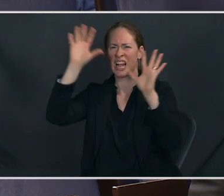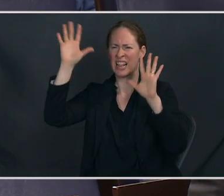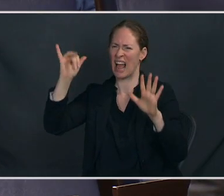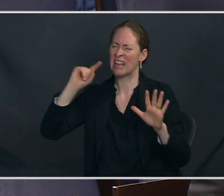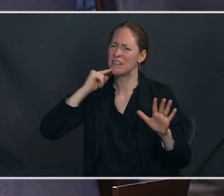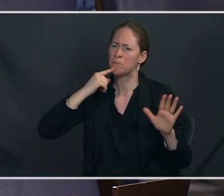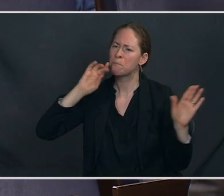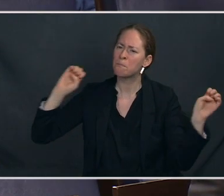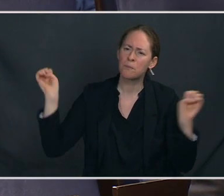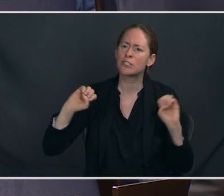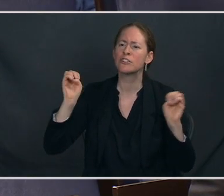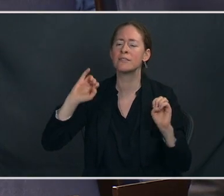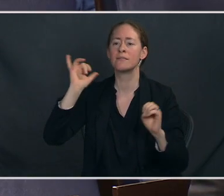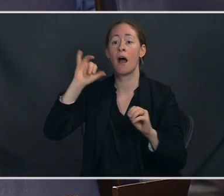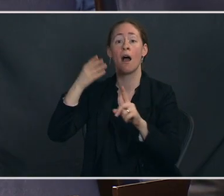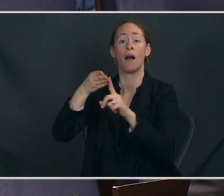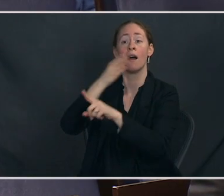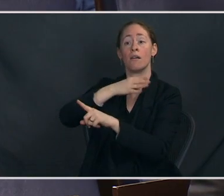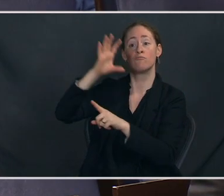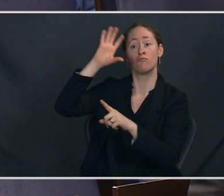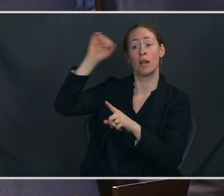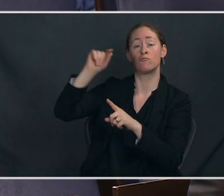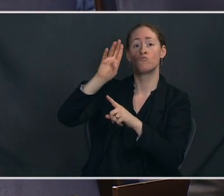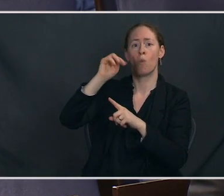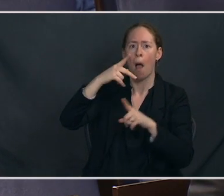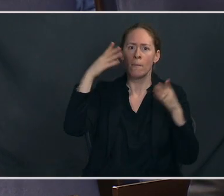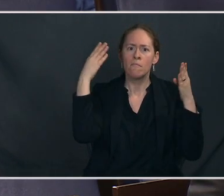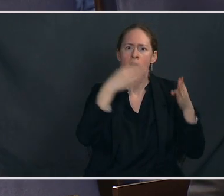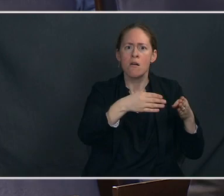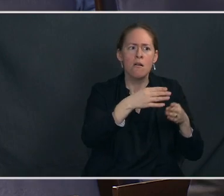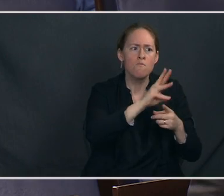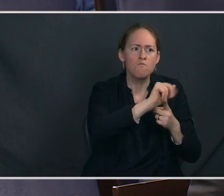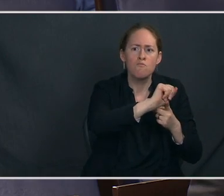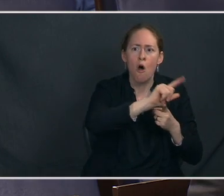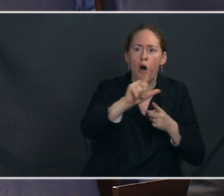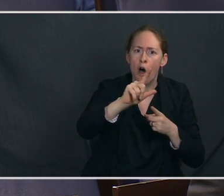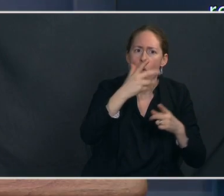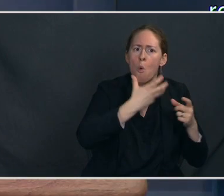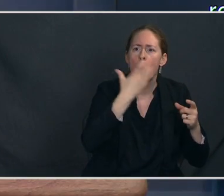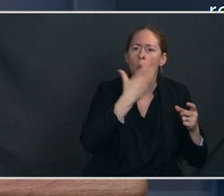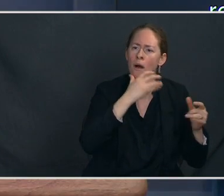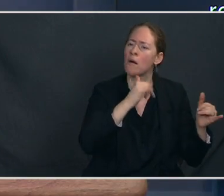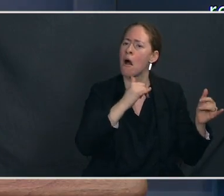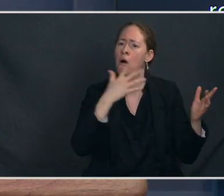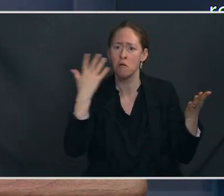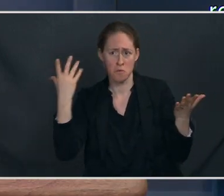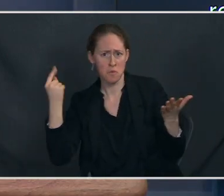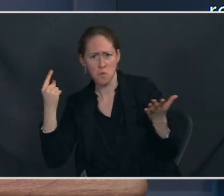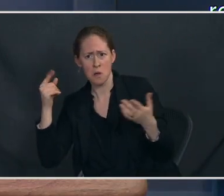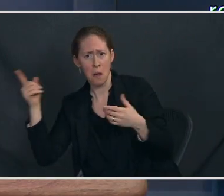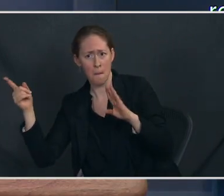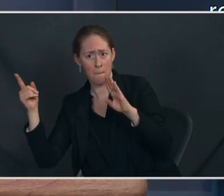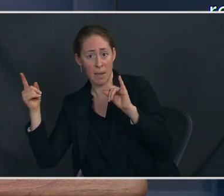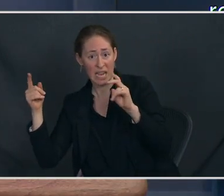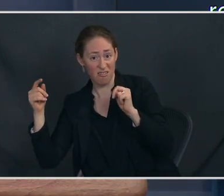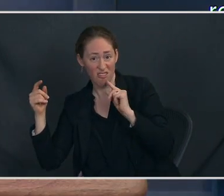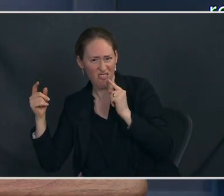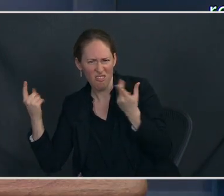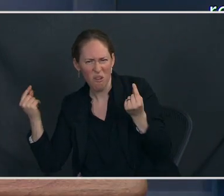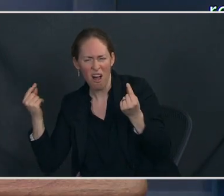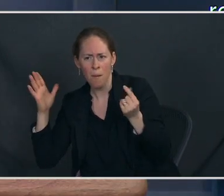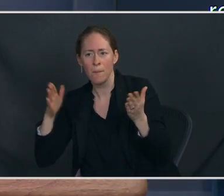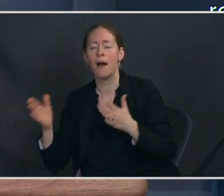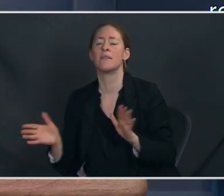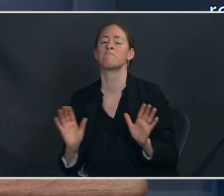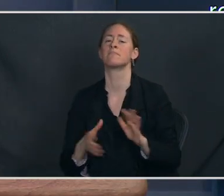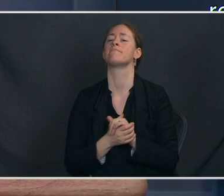Trump, did with the wall. Is that something that the president is considering? Well, the president has long said it